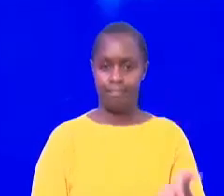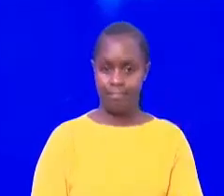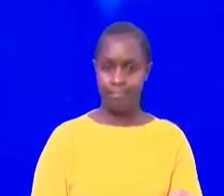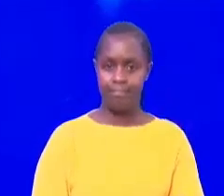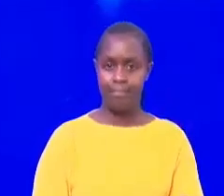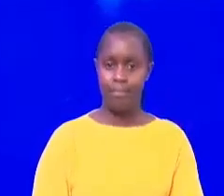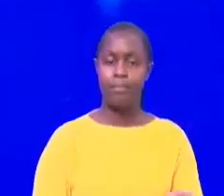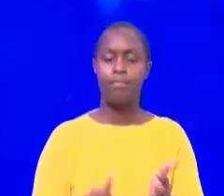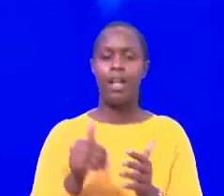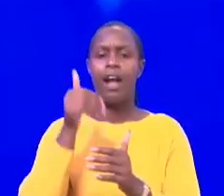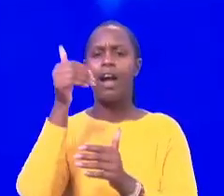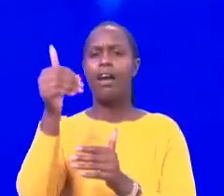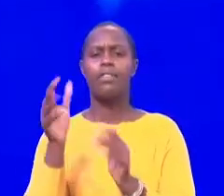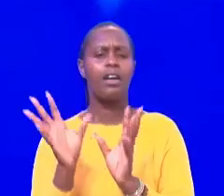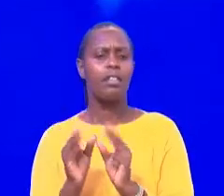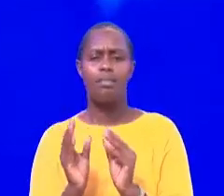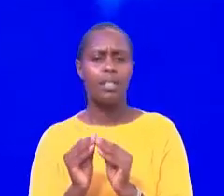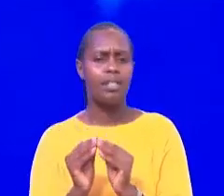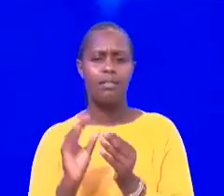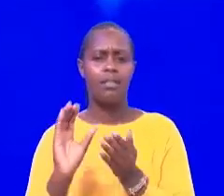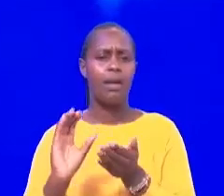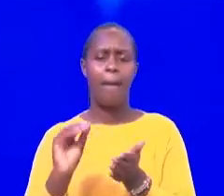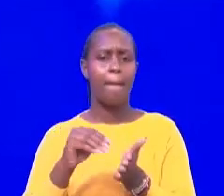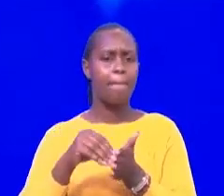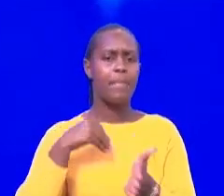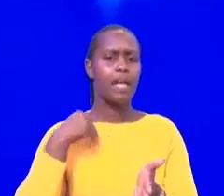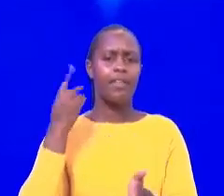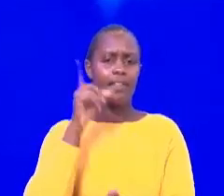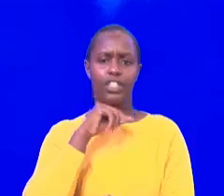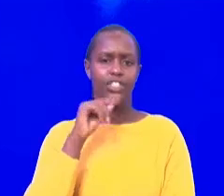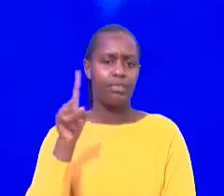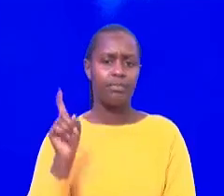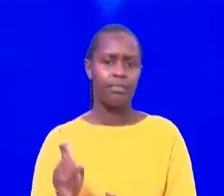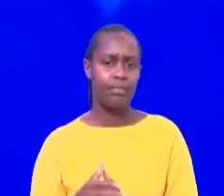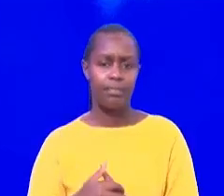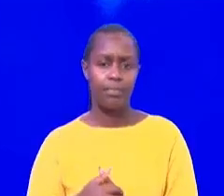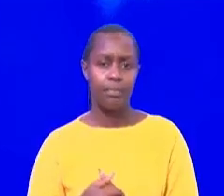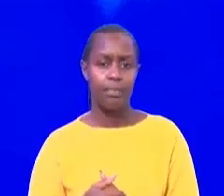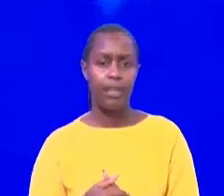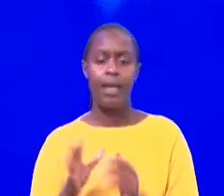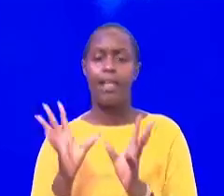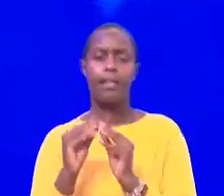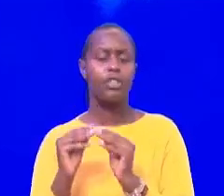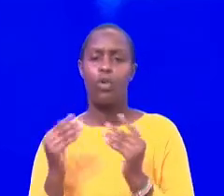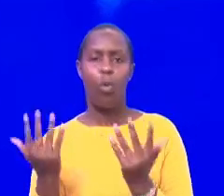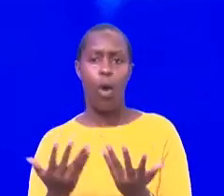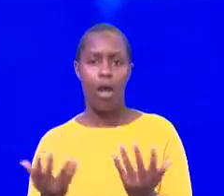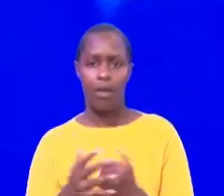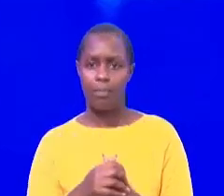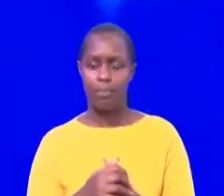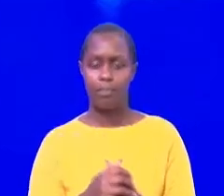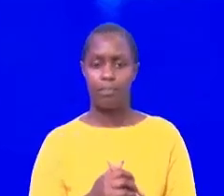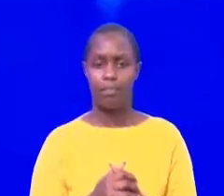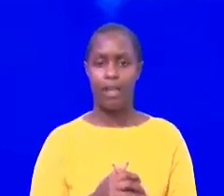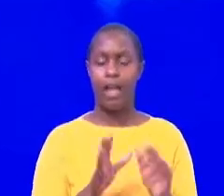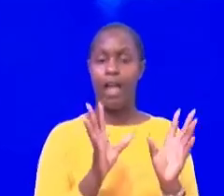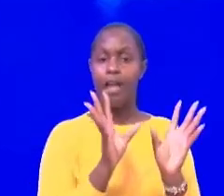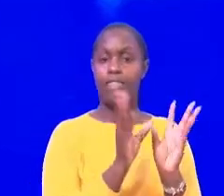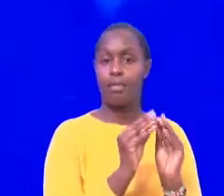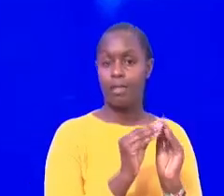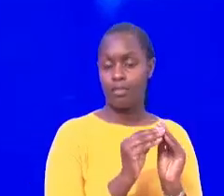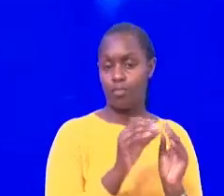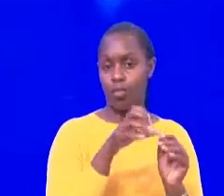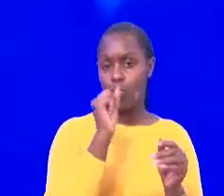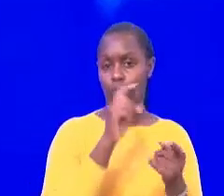And after the meeting, did you receive any monies? Where was it? The meeting? Siriqua Hotel.